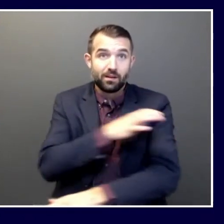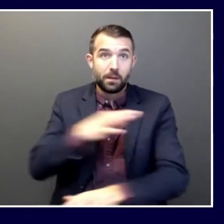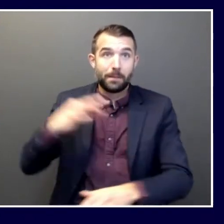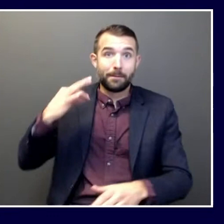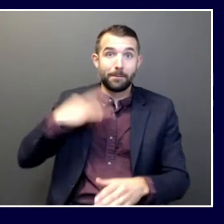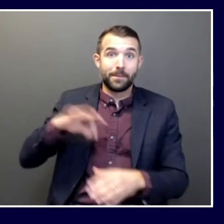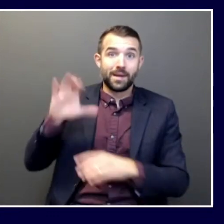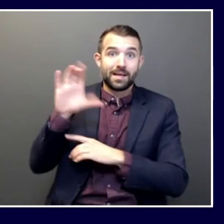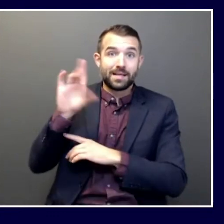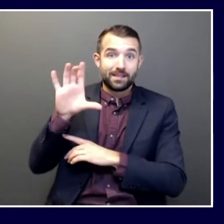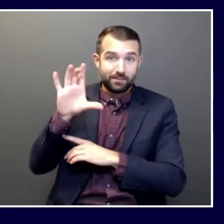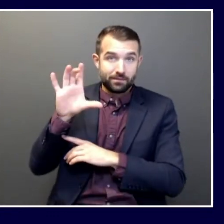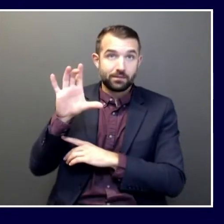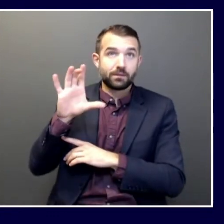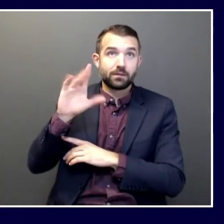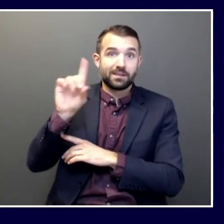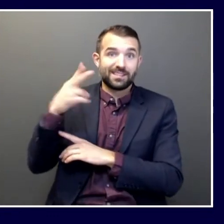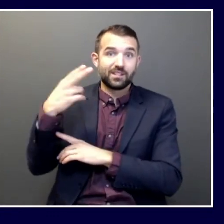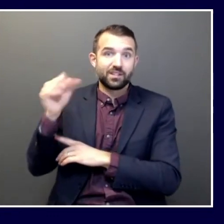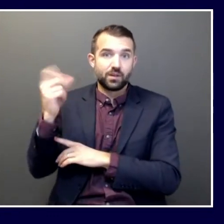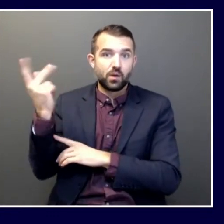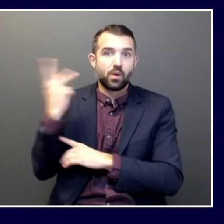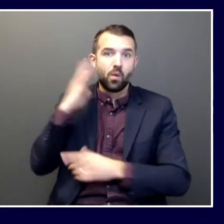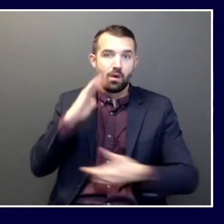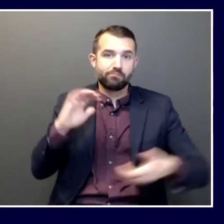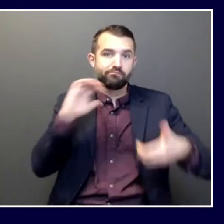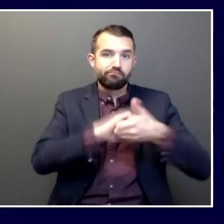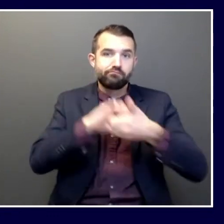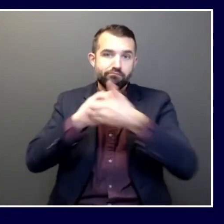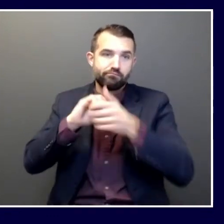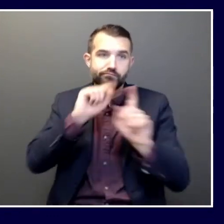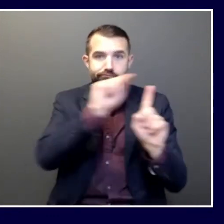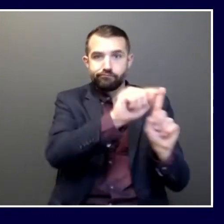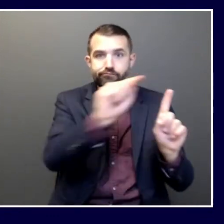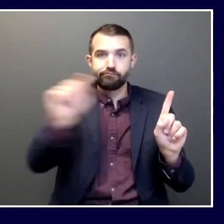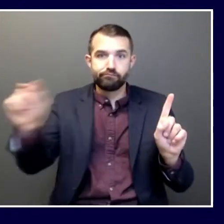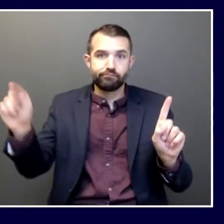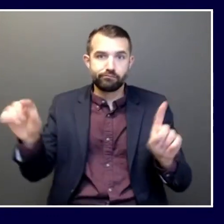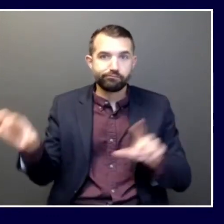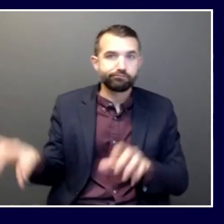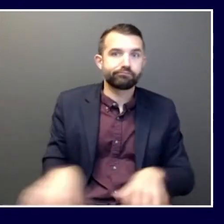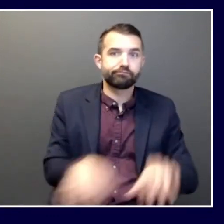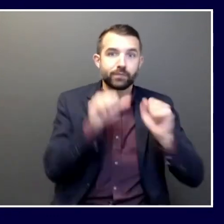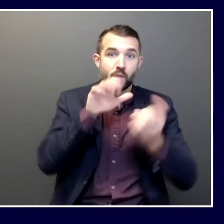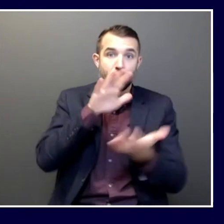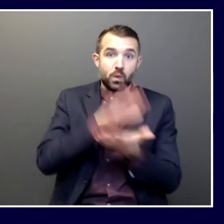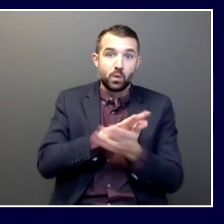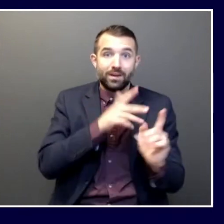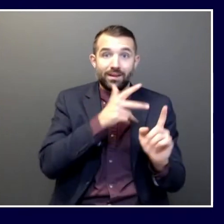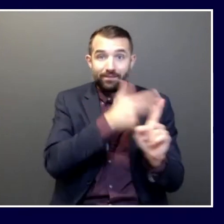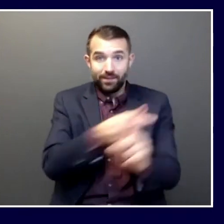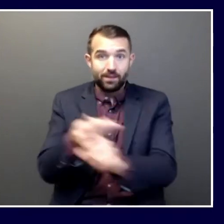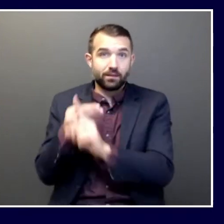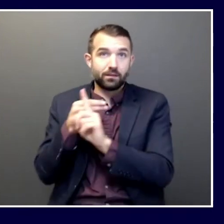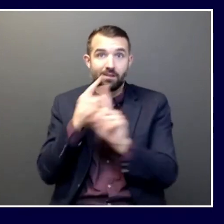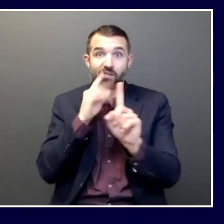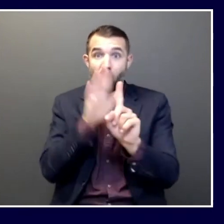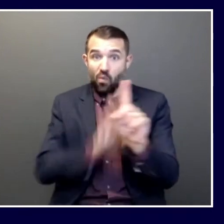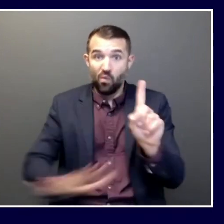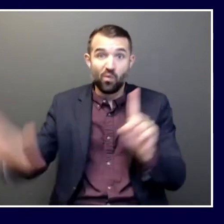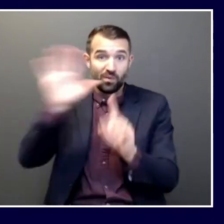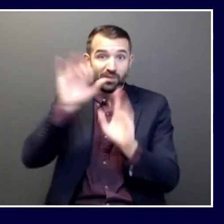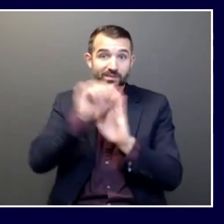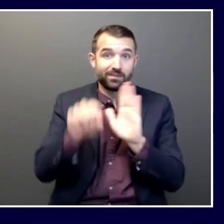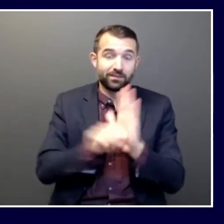DHHS are planning in partnership with the Department of Education and schools across Maine. Now, if you